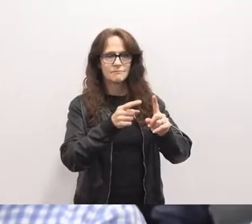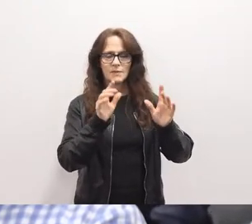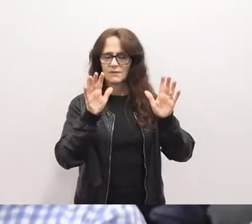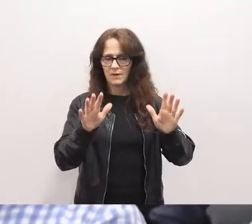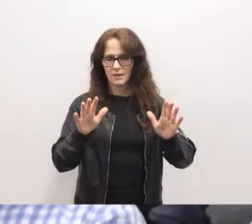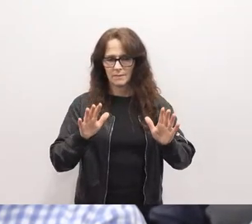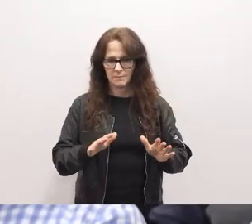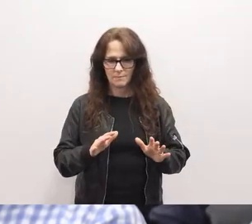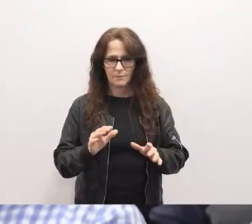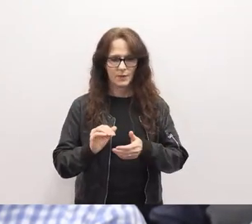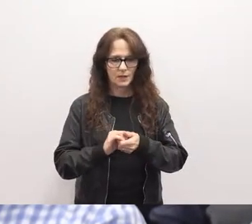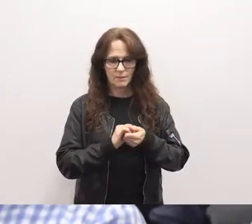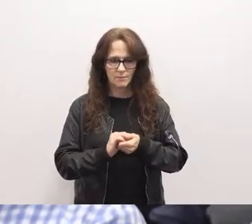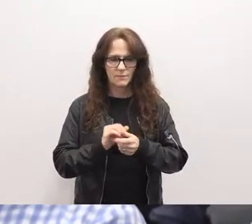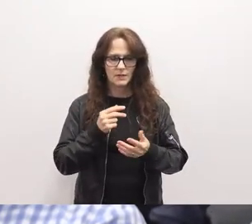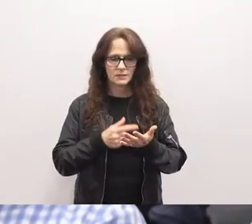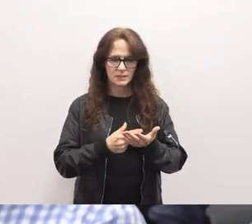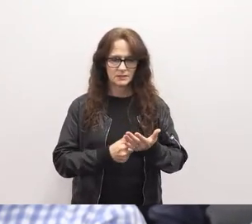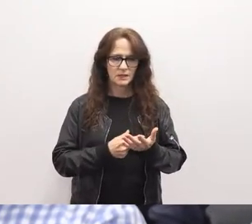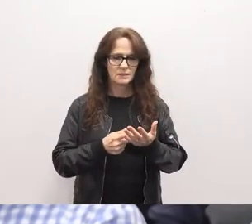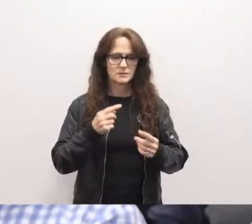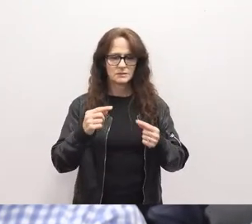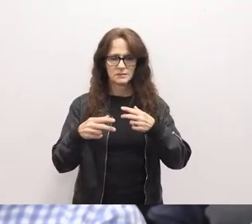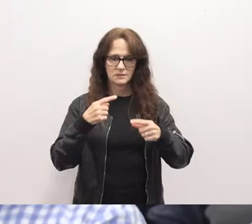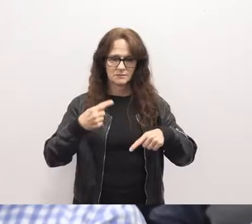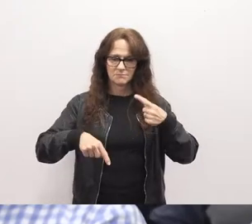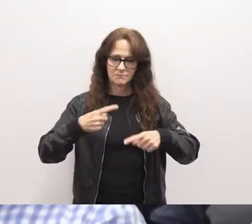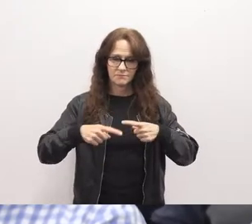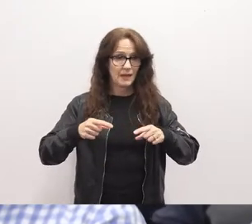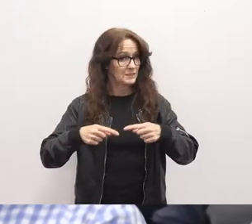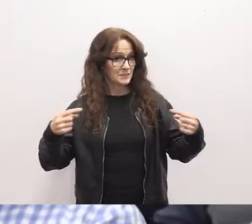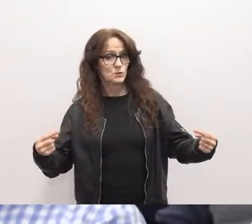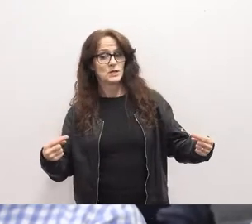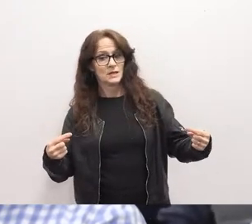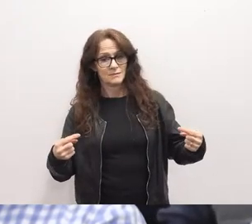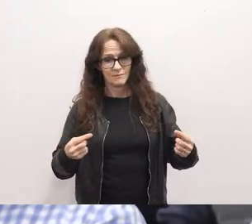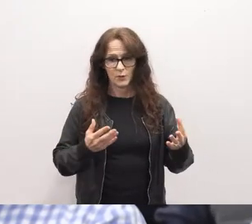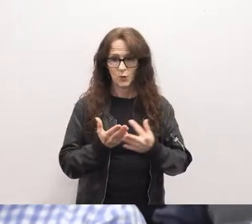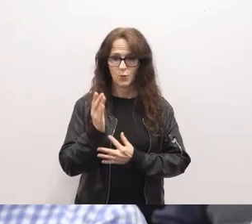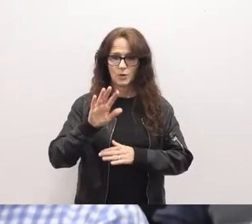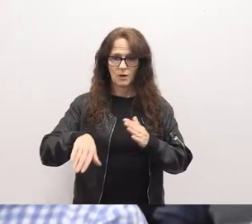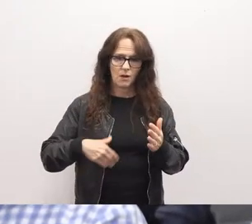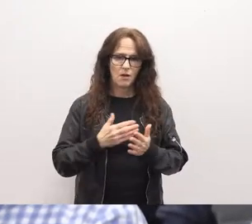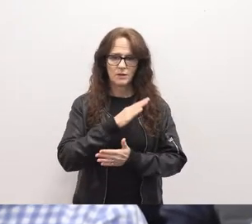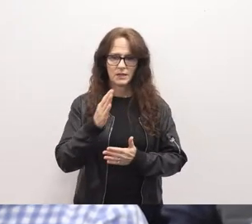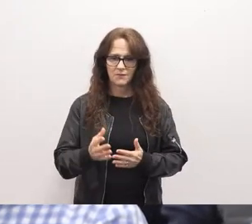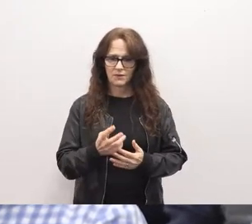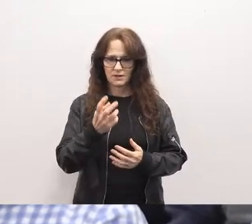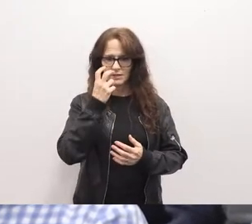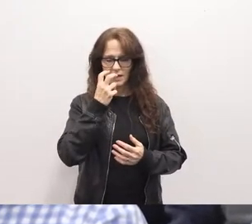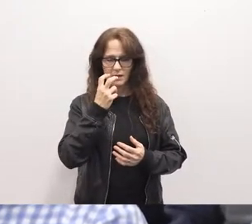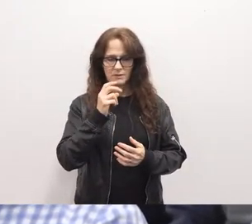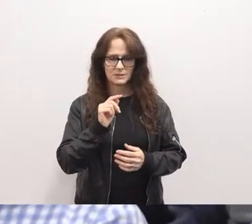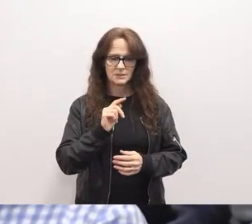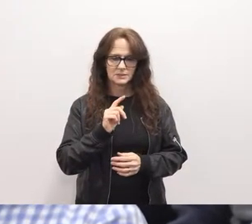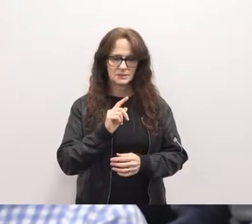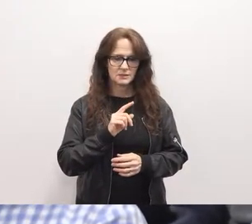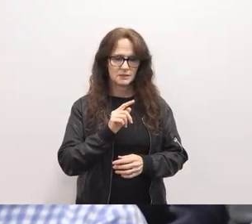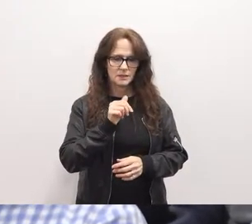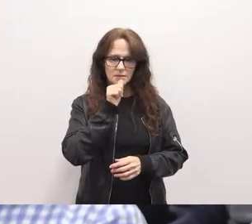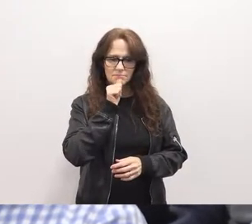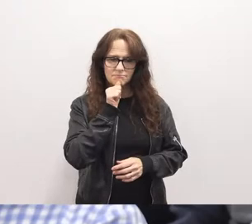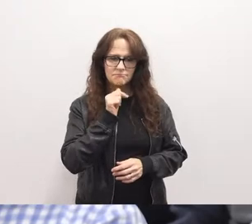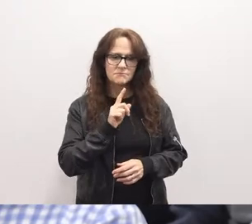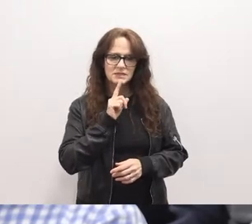We've collaborated, discussed, debated, and disagreed. Through it all, though, I never doubted the sincerity and passion of